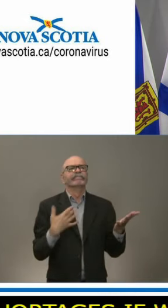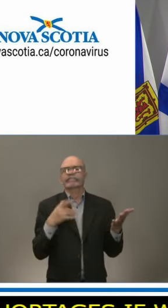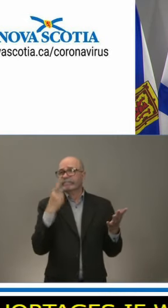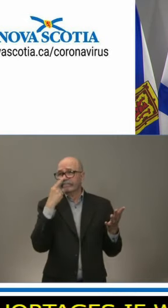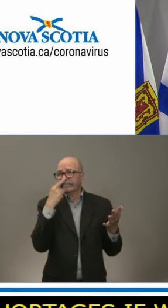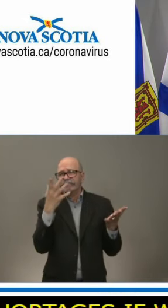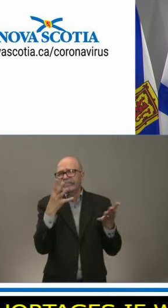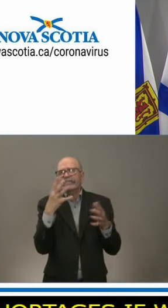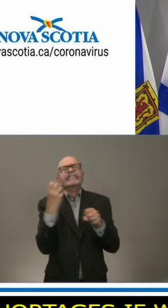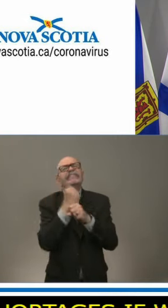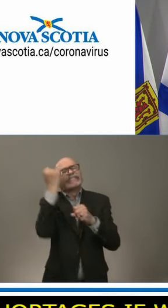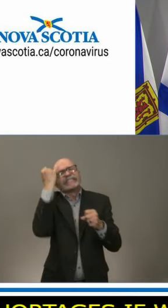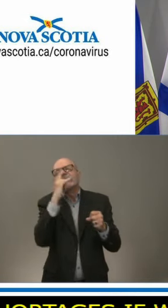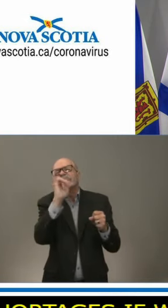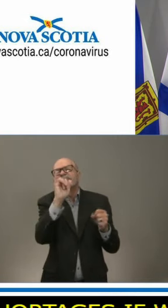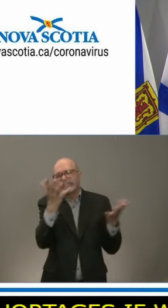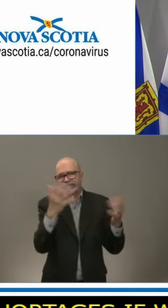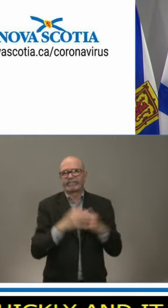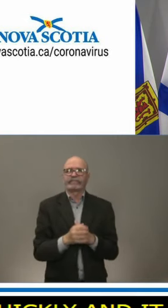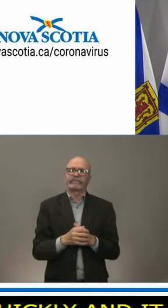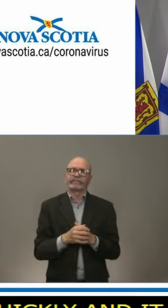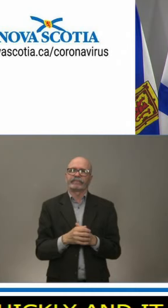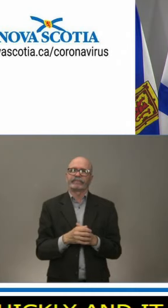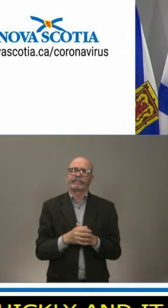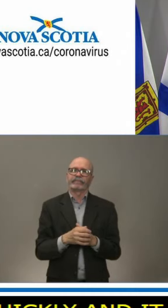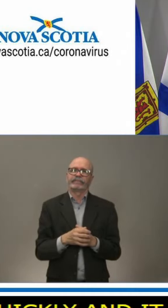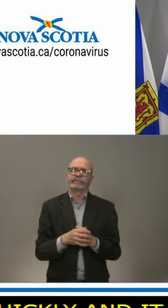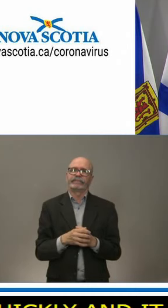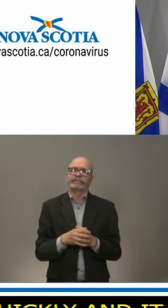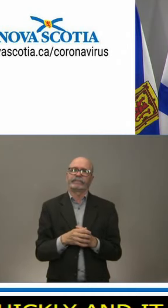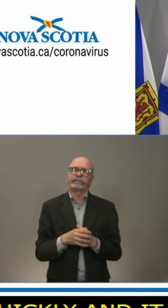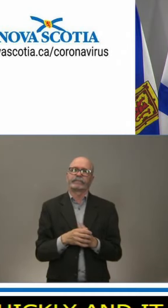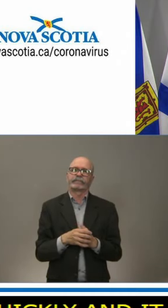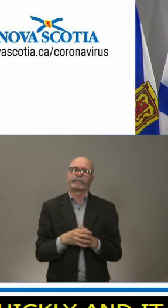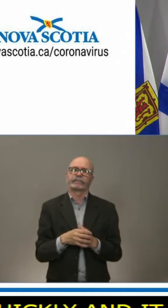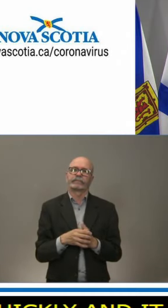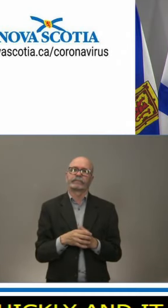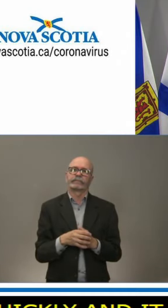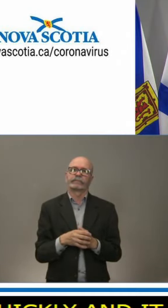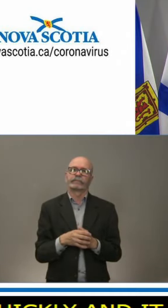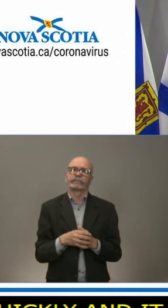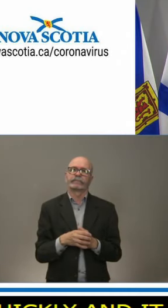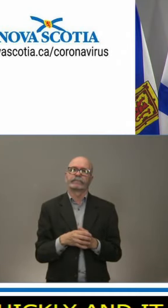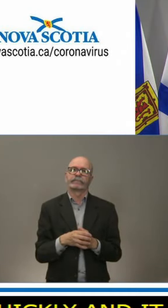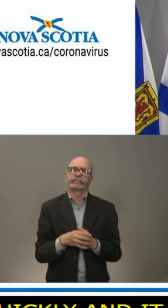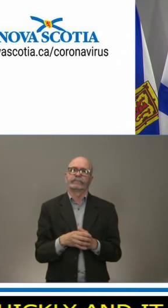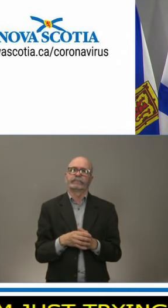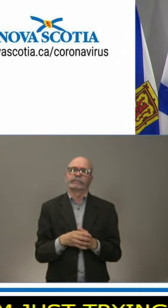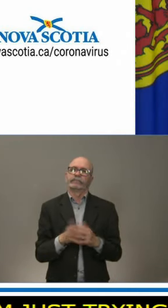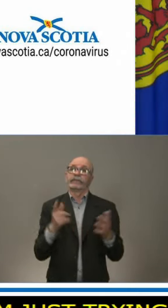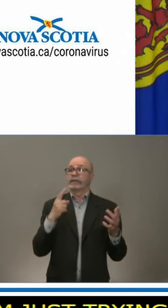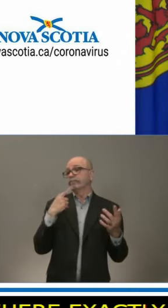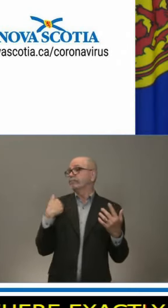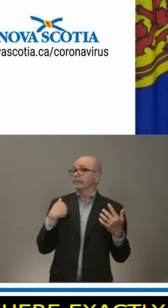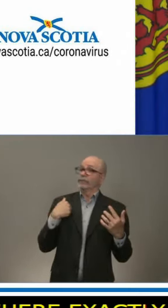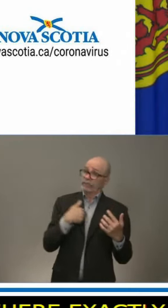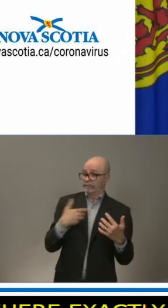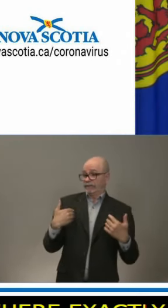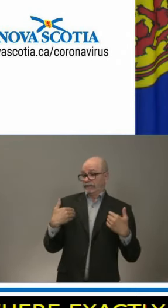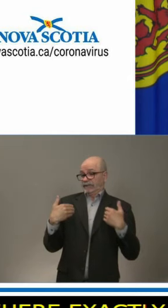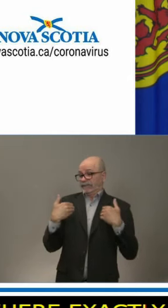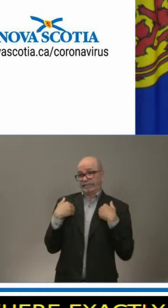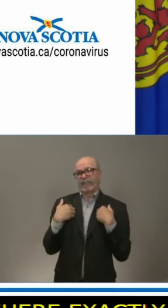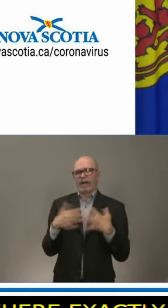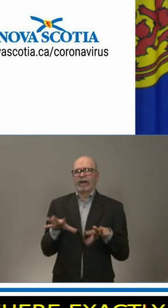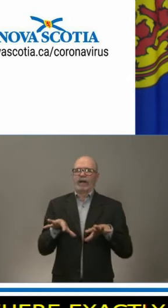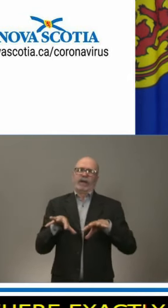terms of where exactly we are with medical supplies for frontline workers. So we have about a month's supply under current protocols. That would